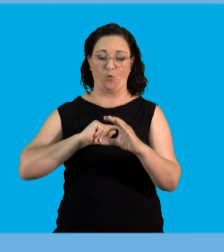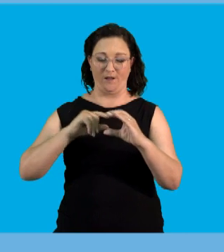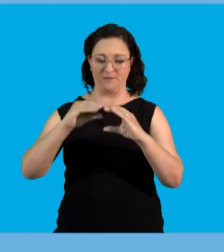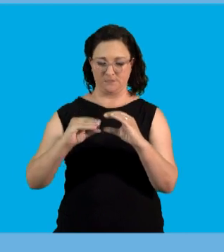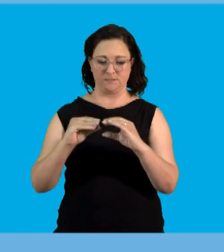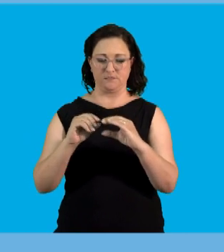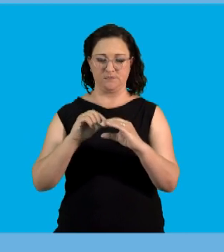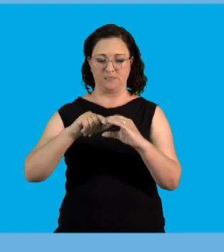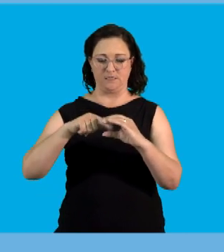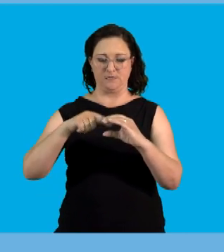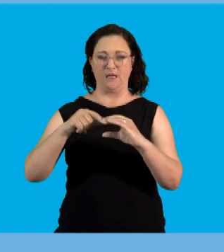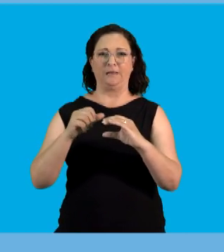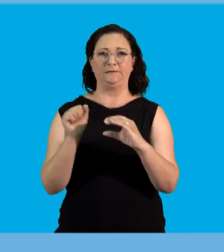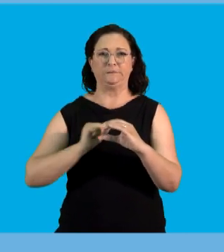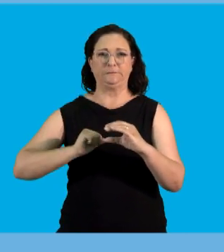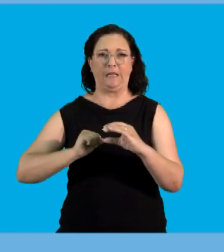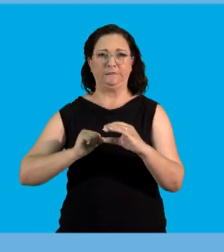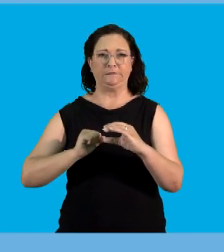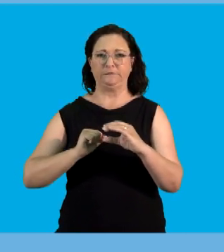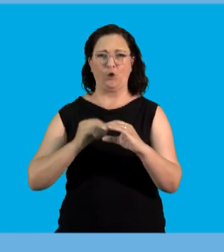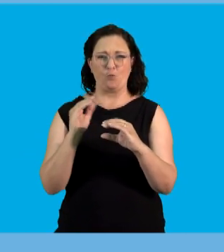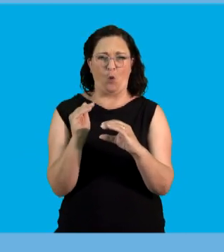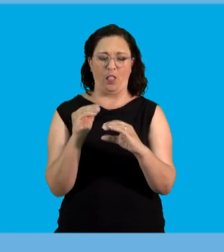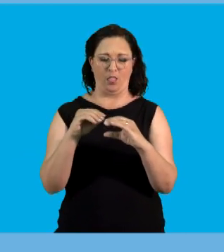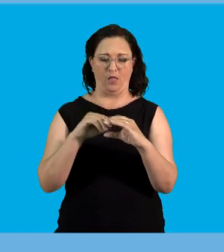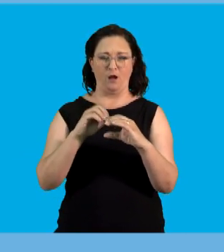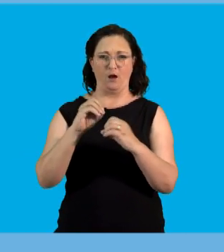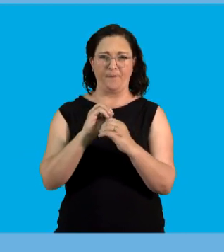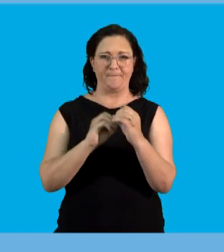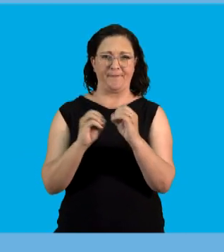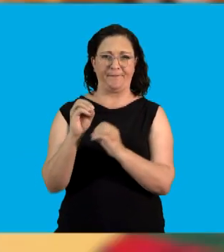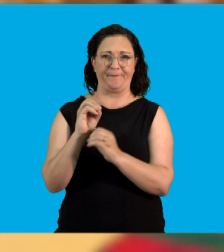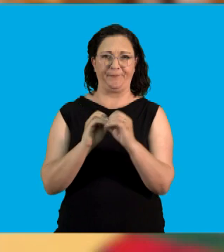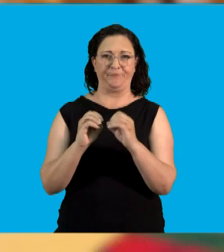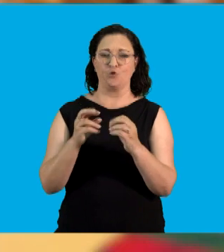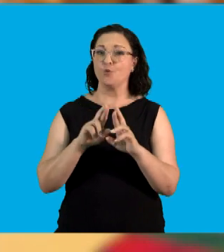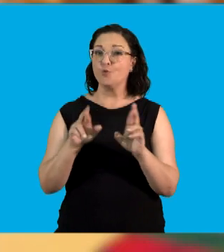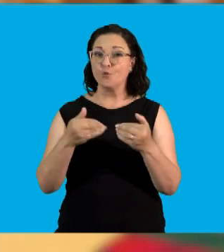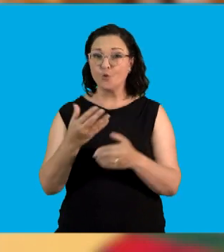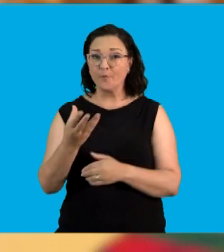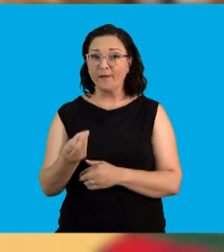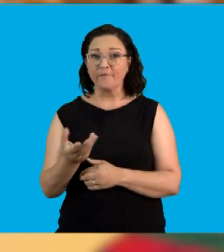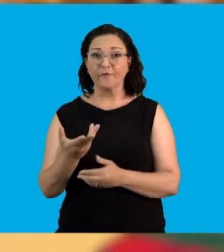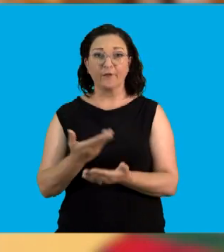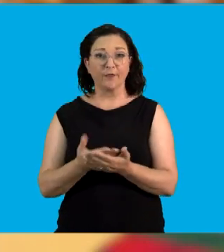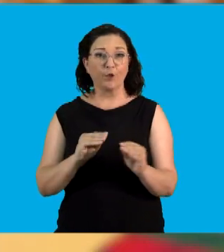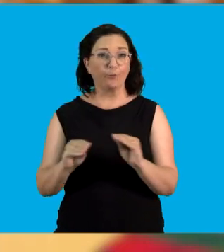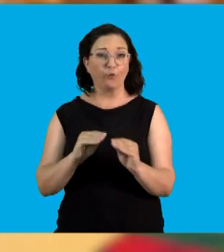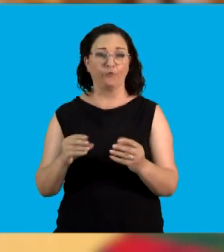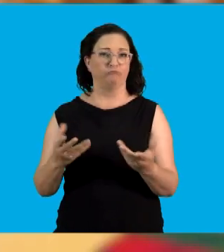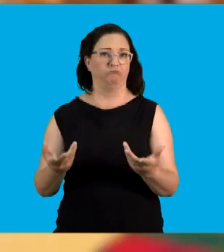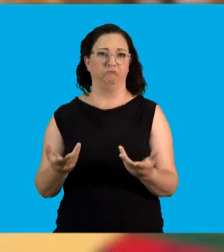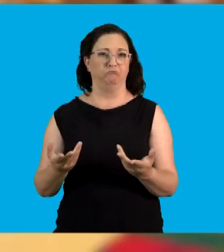less space to move in. So remember, if the space is small, that means there's not enough room for the